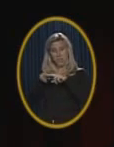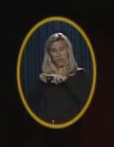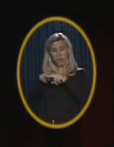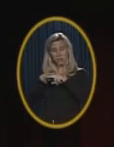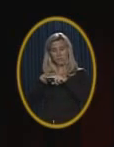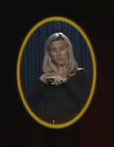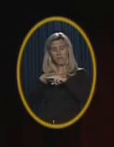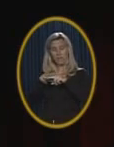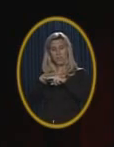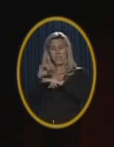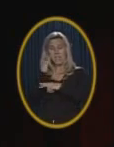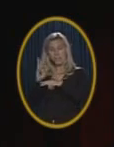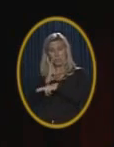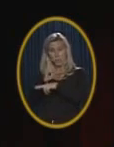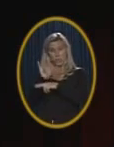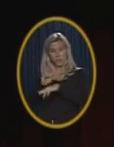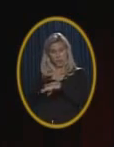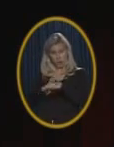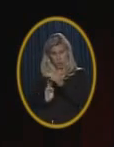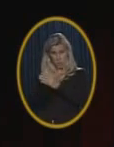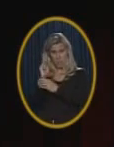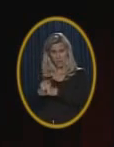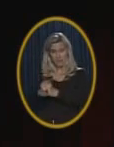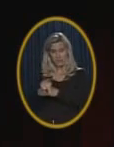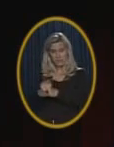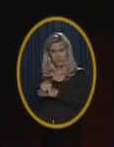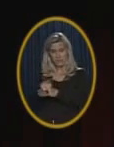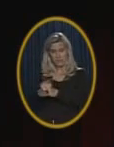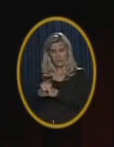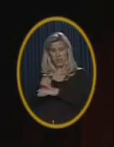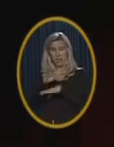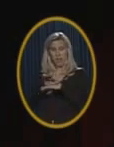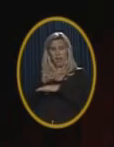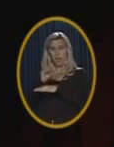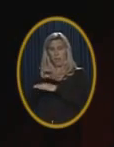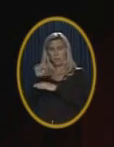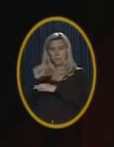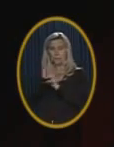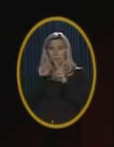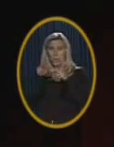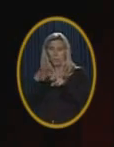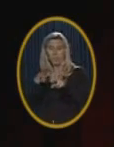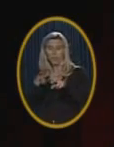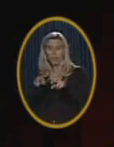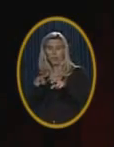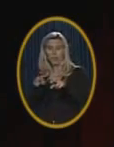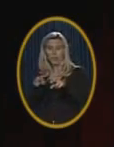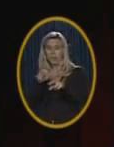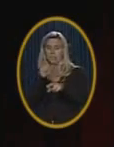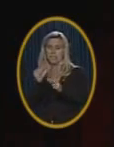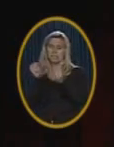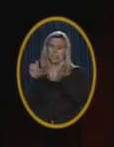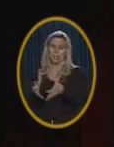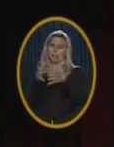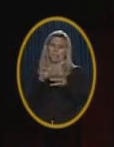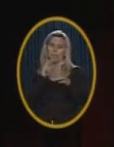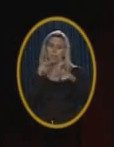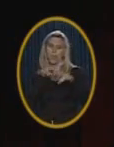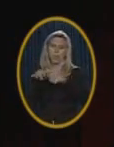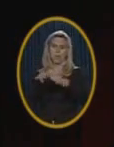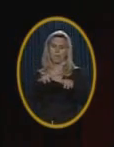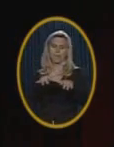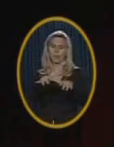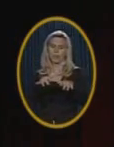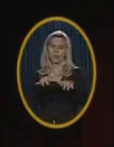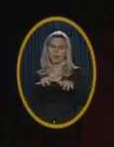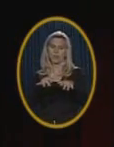regenerative fertilizer, and if you use that on your plants up and down the Mississippi instead of leaving the Mississippi off the edge